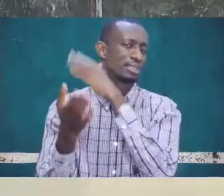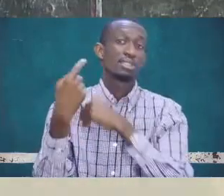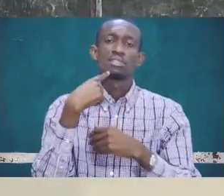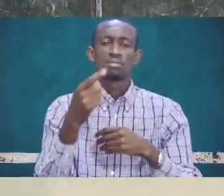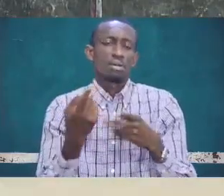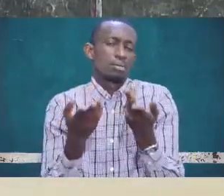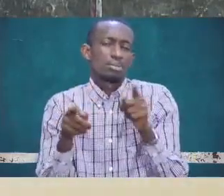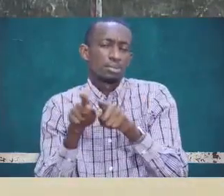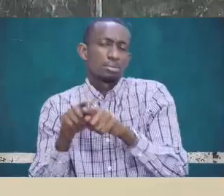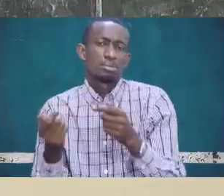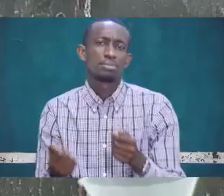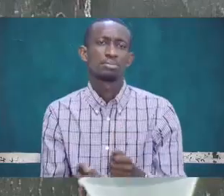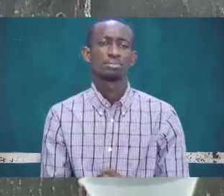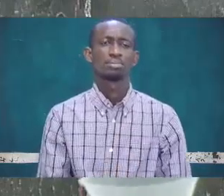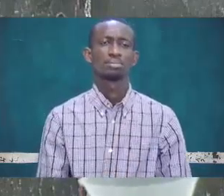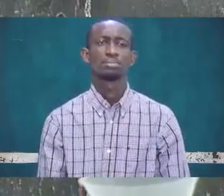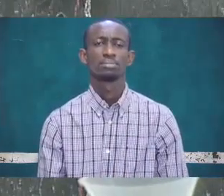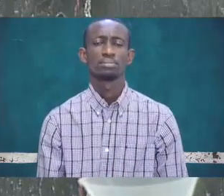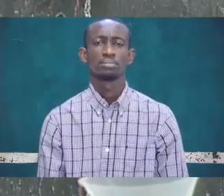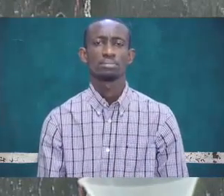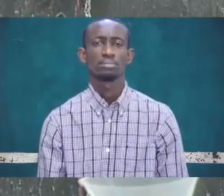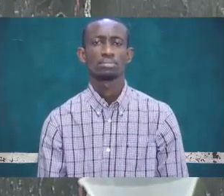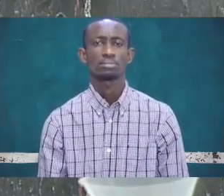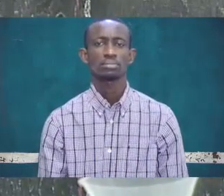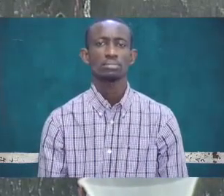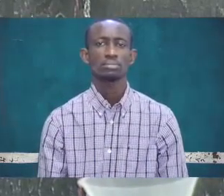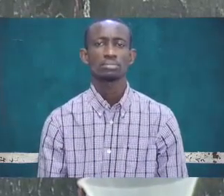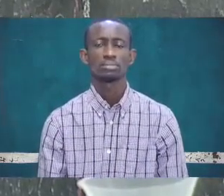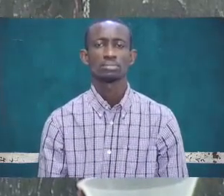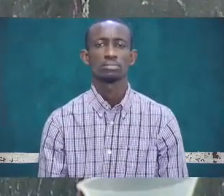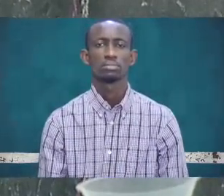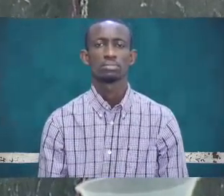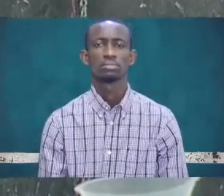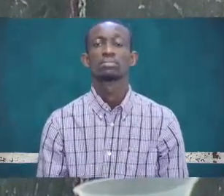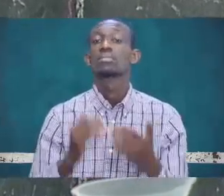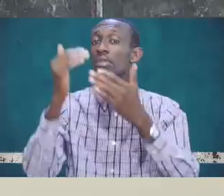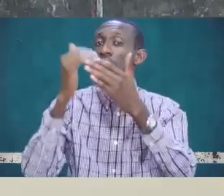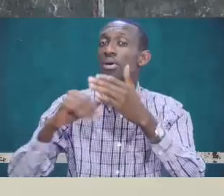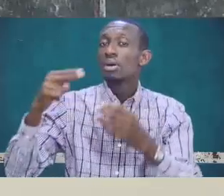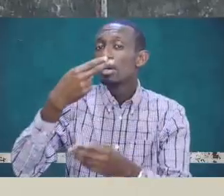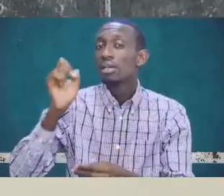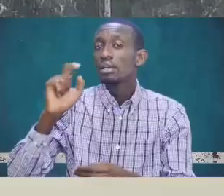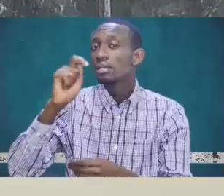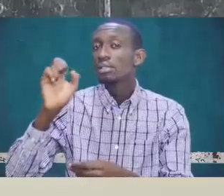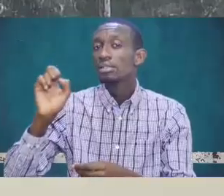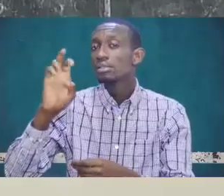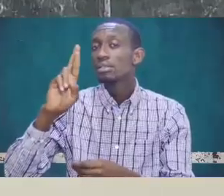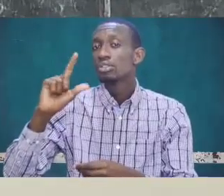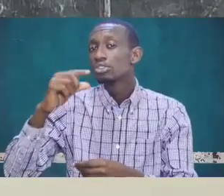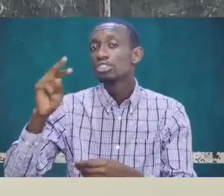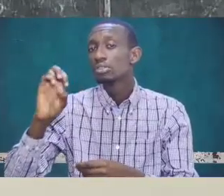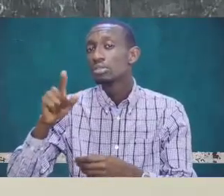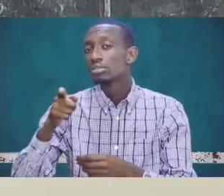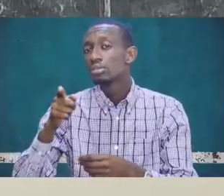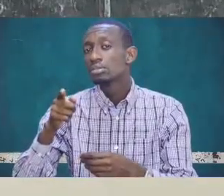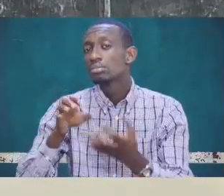about examples. We also mentioned, we gave some examples of heterogeneous mixtures. These